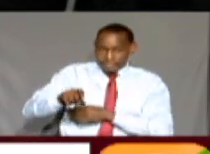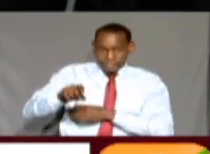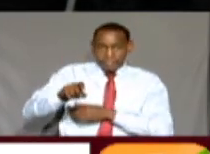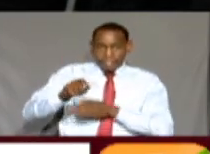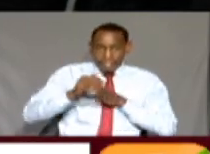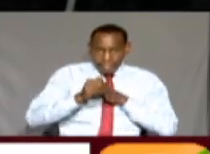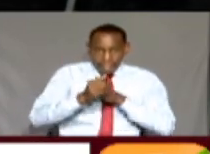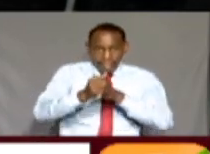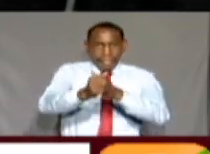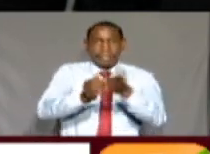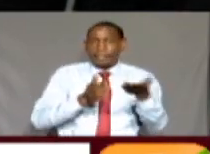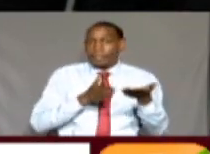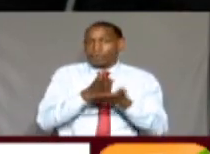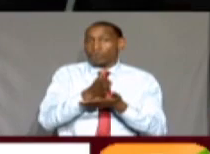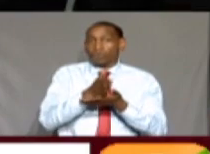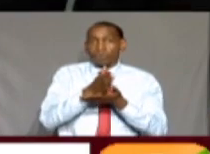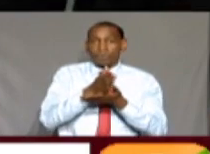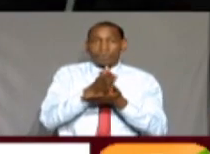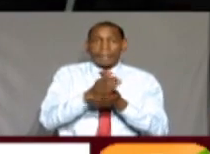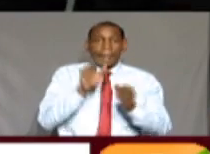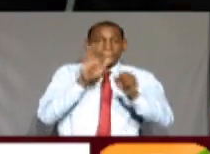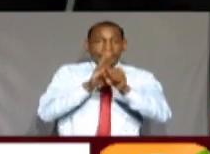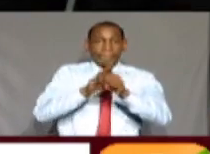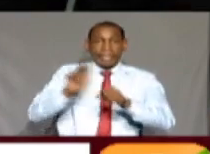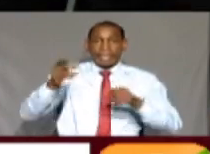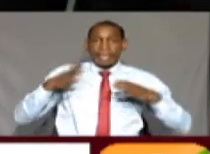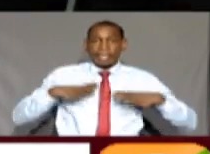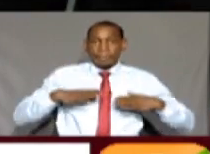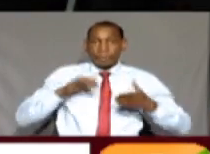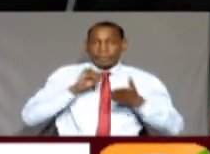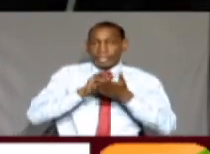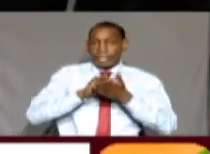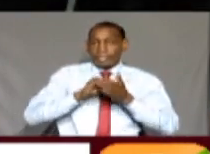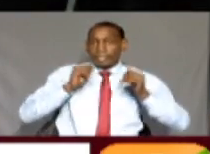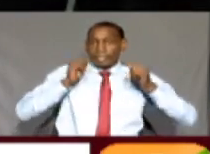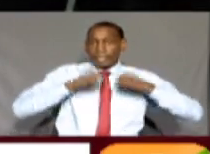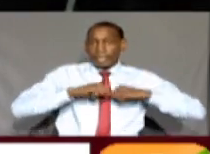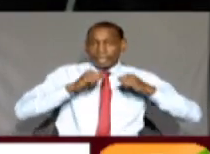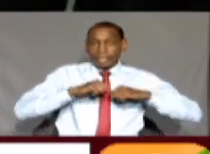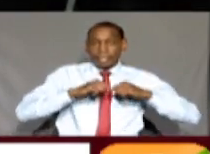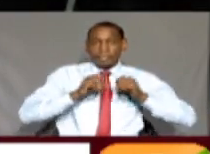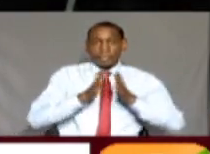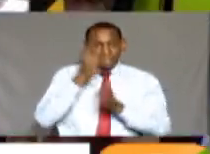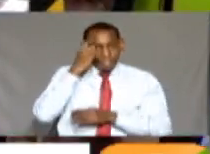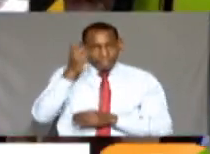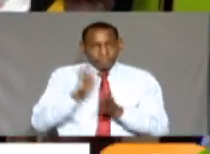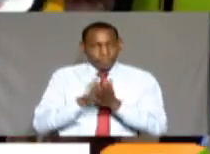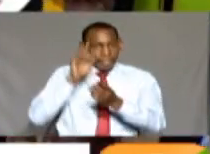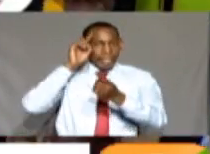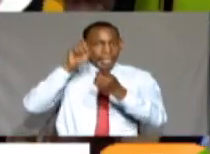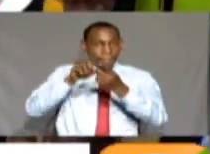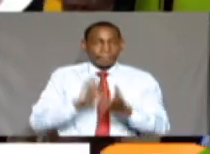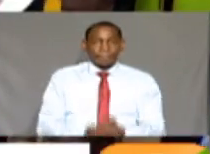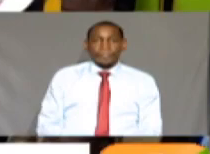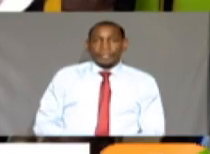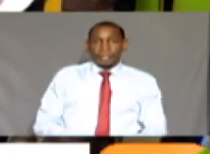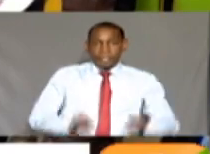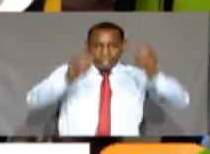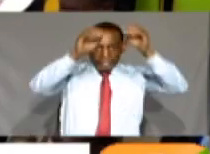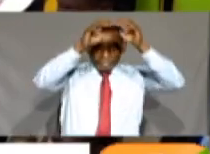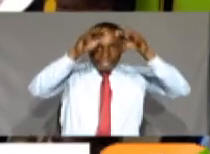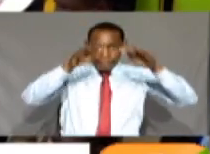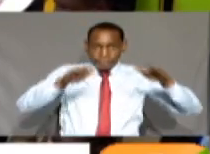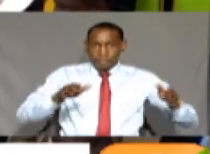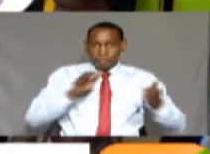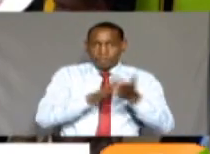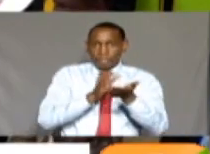informed by millions of Kenyans, their views, their aspirations and their comments. Ugatuzi